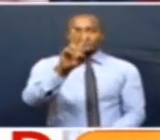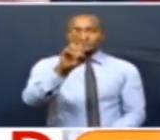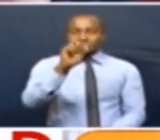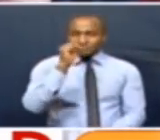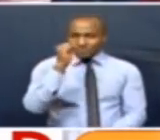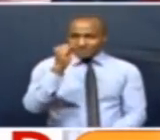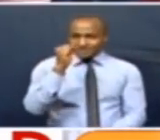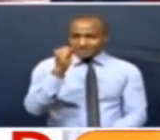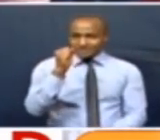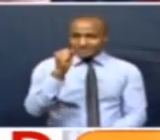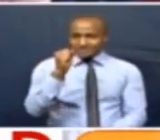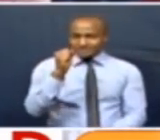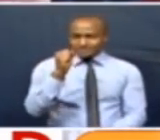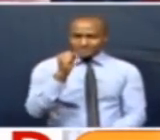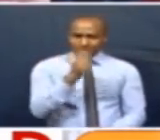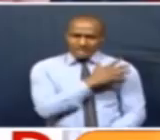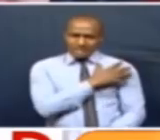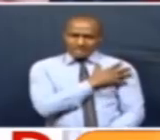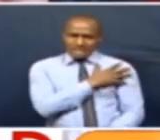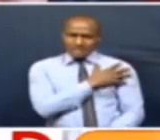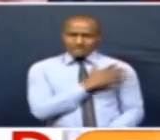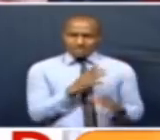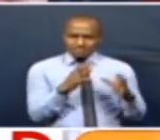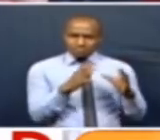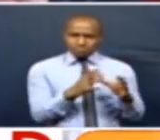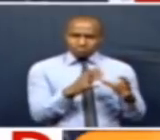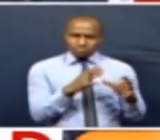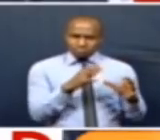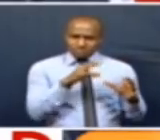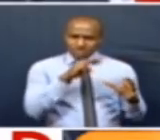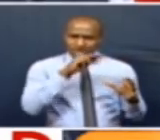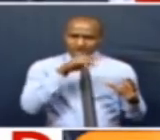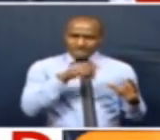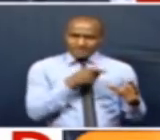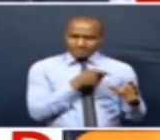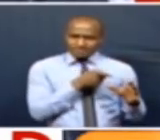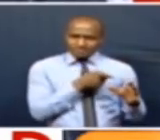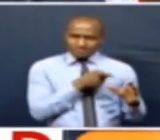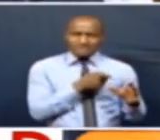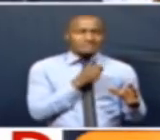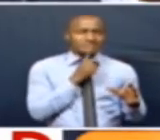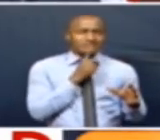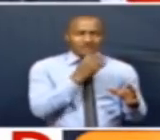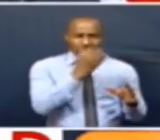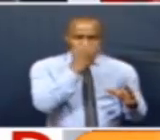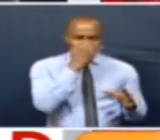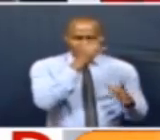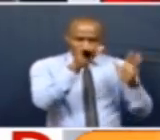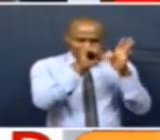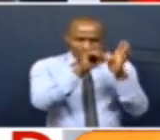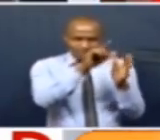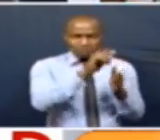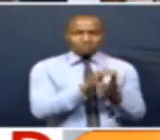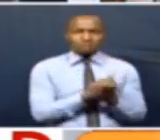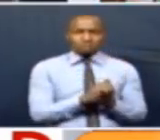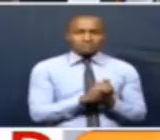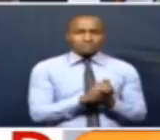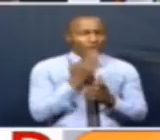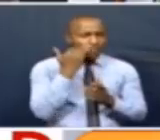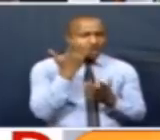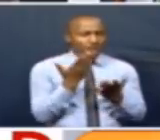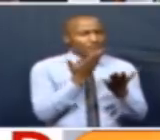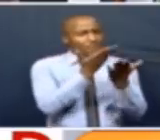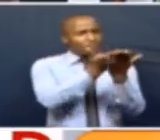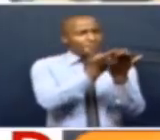A section of leaders from the opposition taking issue with the Deputy President's castigation of the proposal to expand the executive through